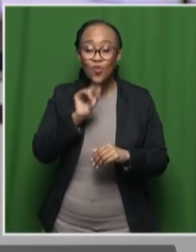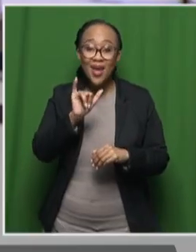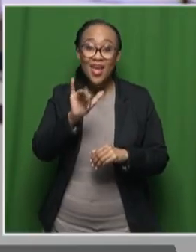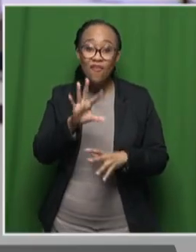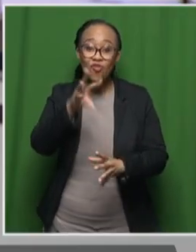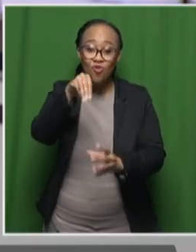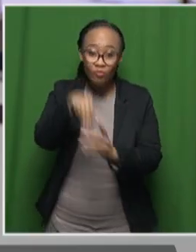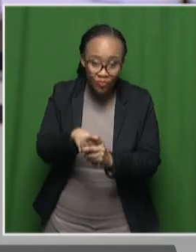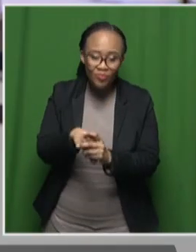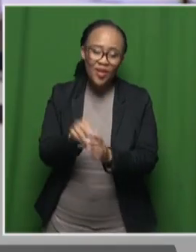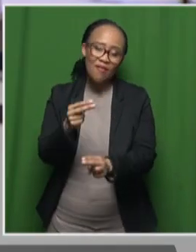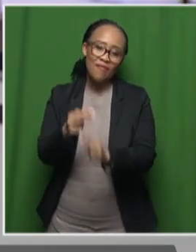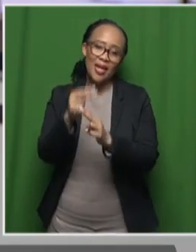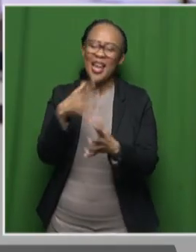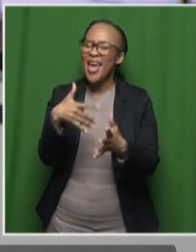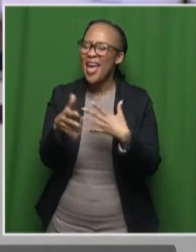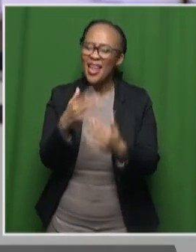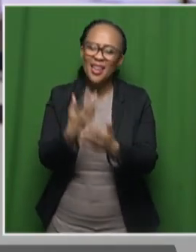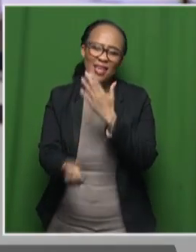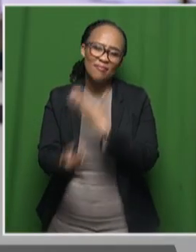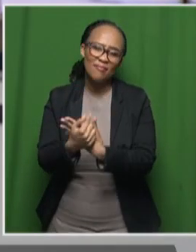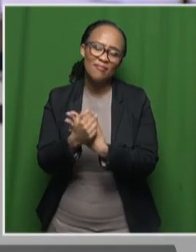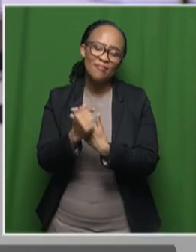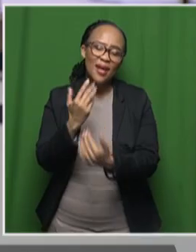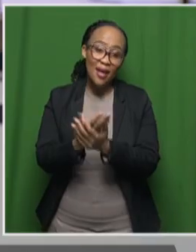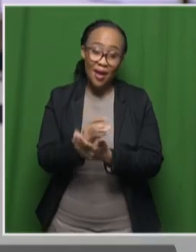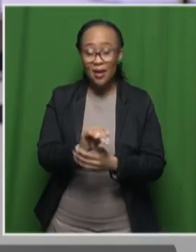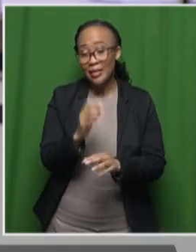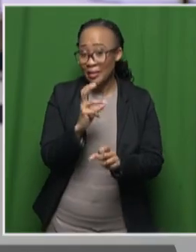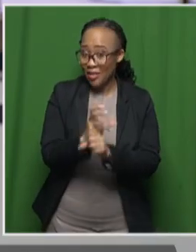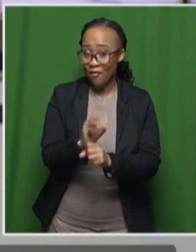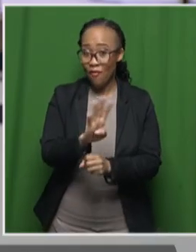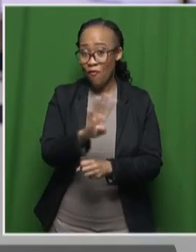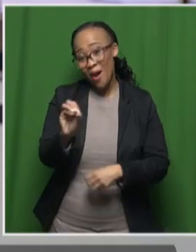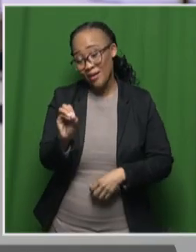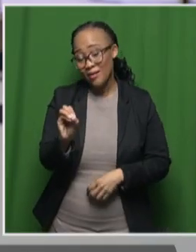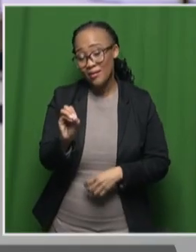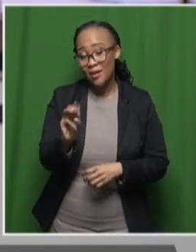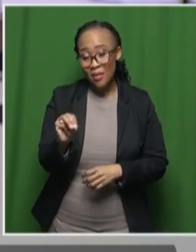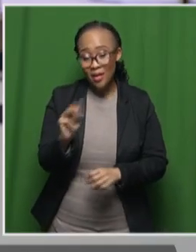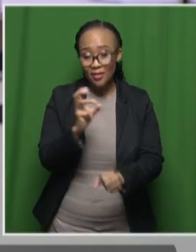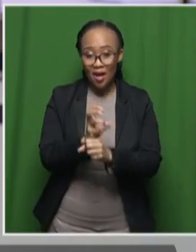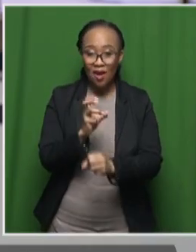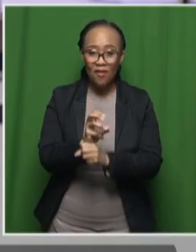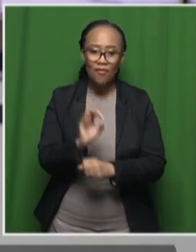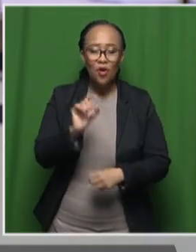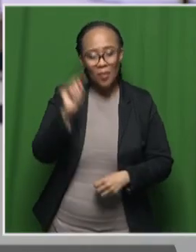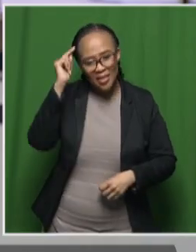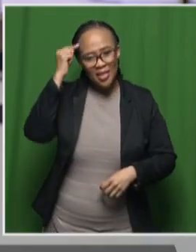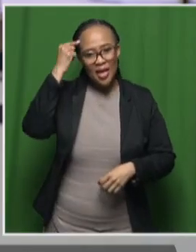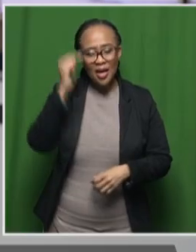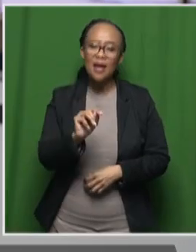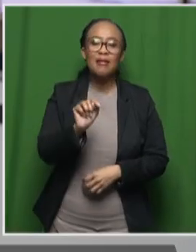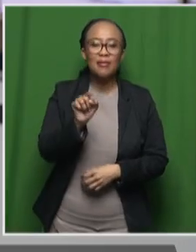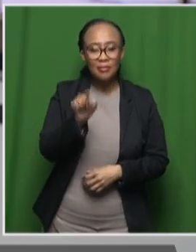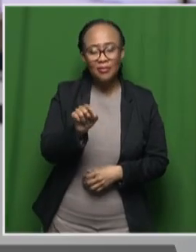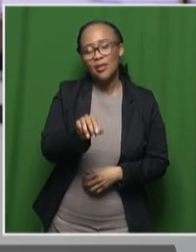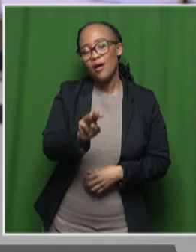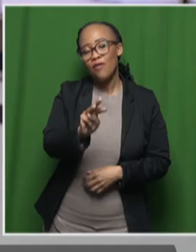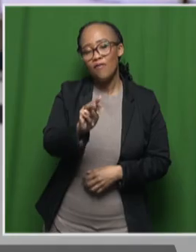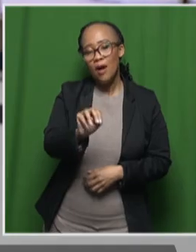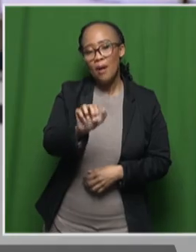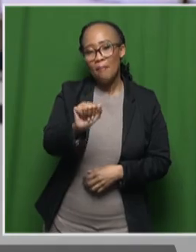happens. And it's a tough event, 400 meter hurdles. You've got Femke Bol, Sydney McLaughlin. Those two are fighting on another level. So there's